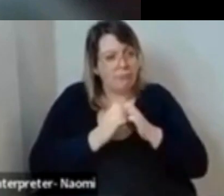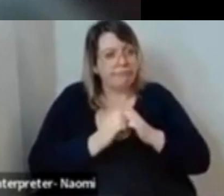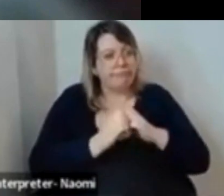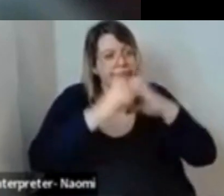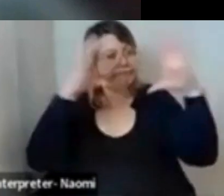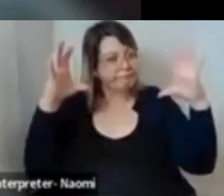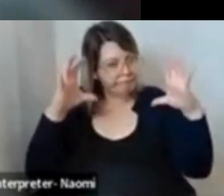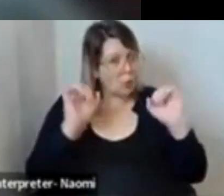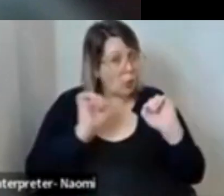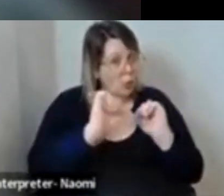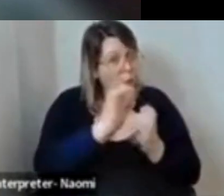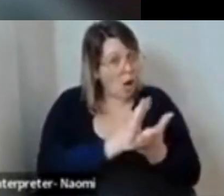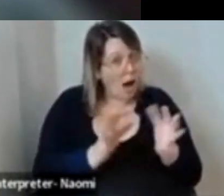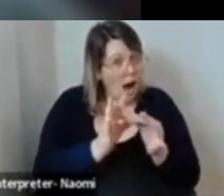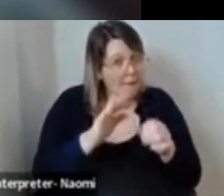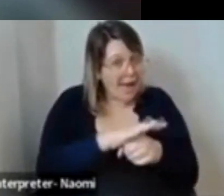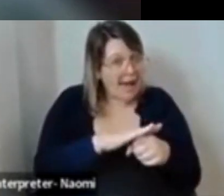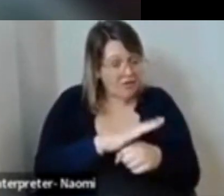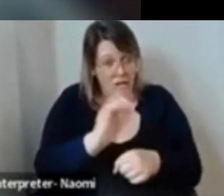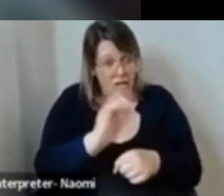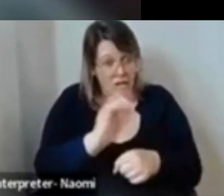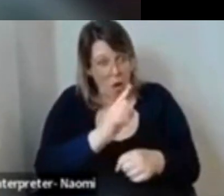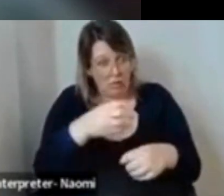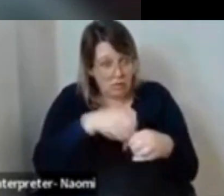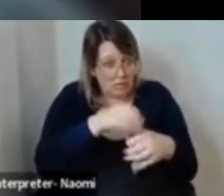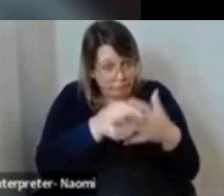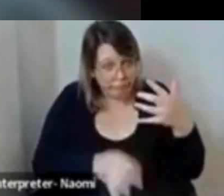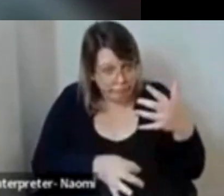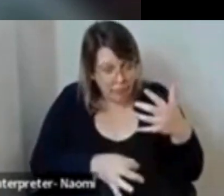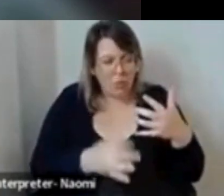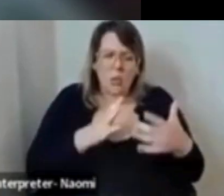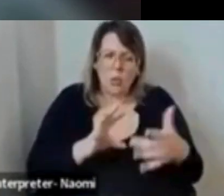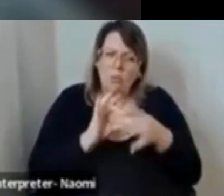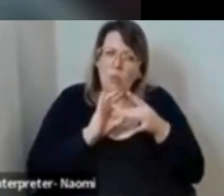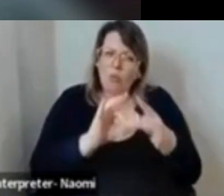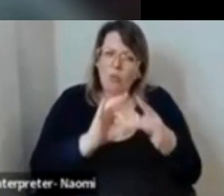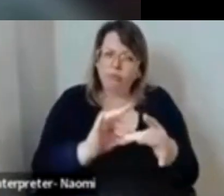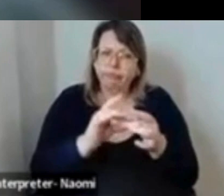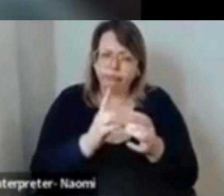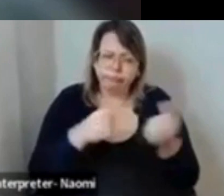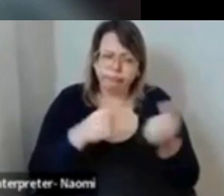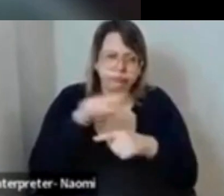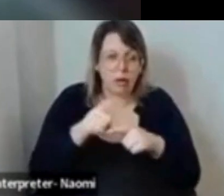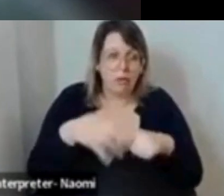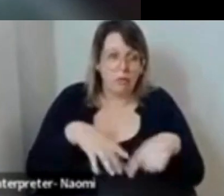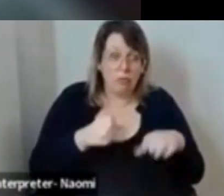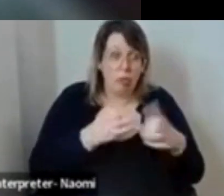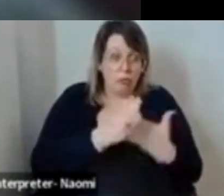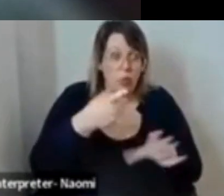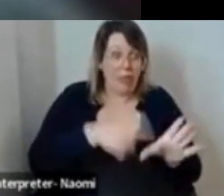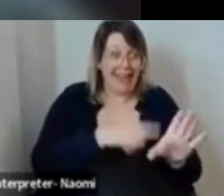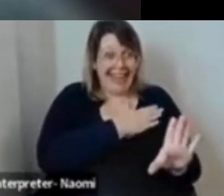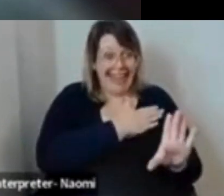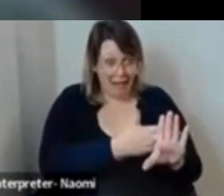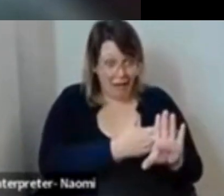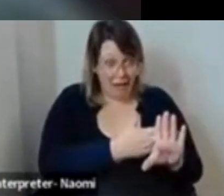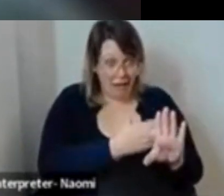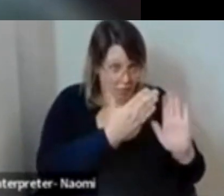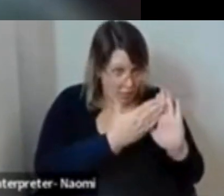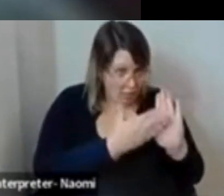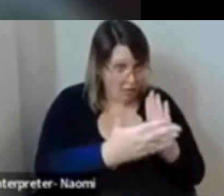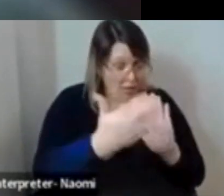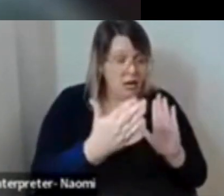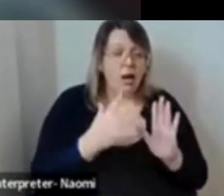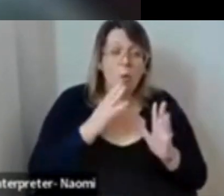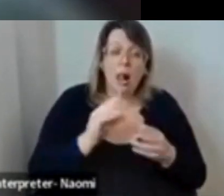your hub areas. And that's something that we'd like to develop with you all kind of from the start of the year and until kind of when we've asked for like a draft version of